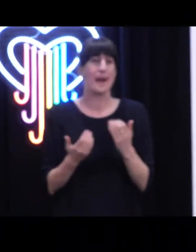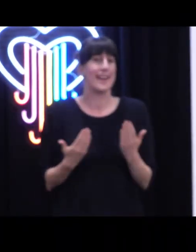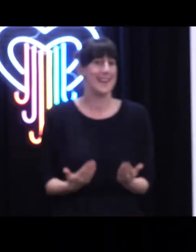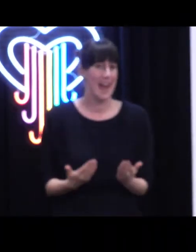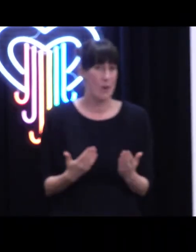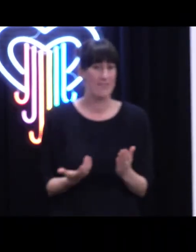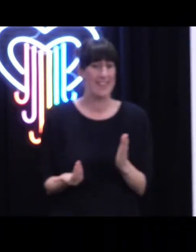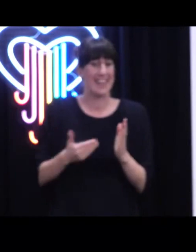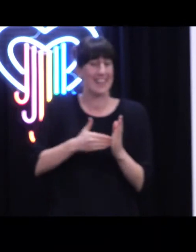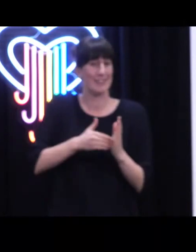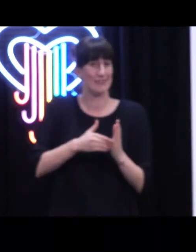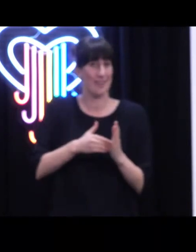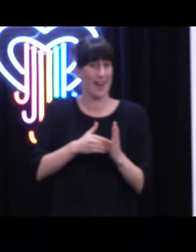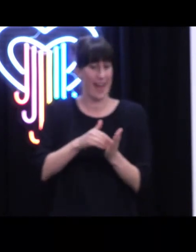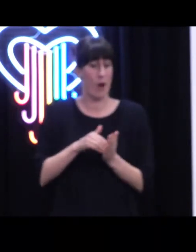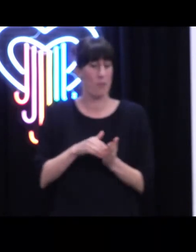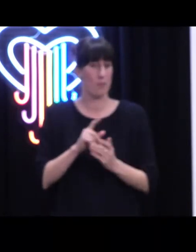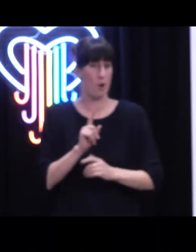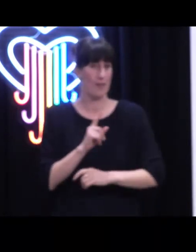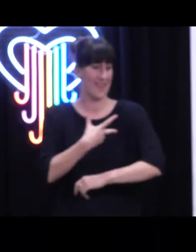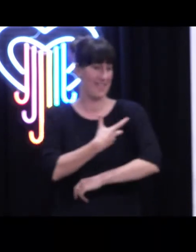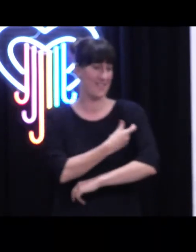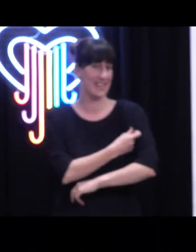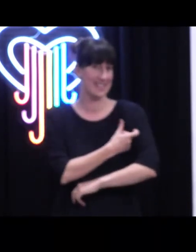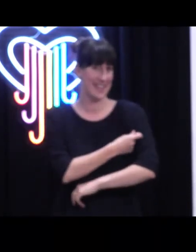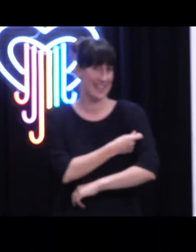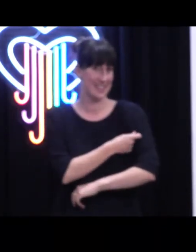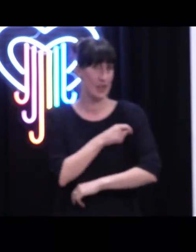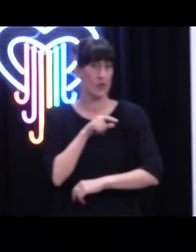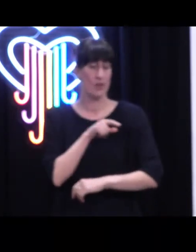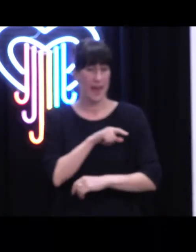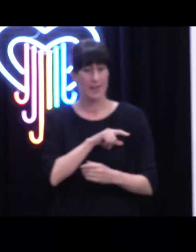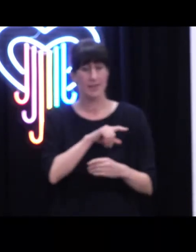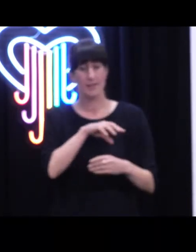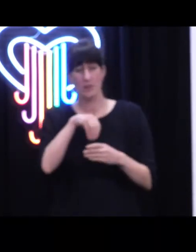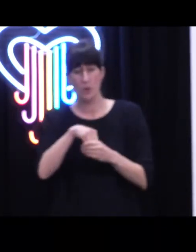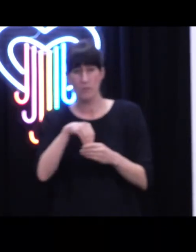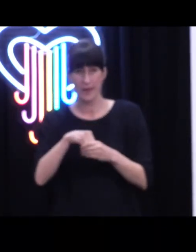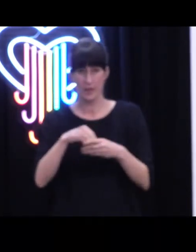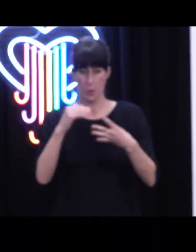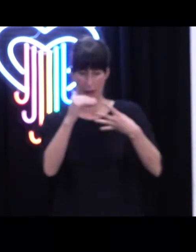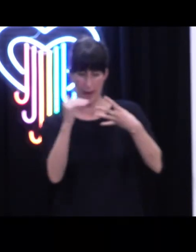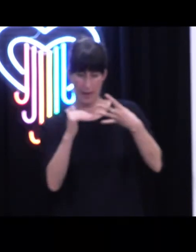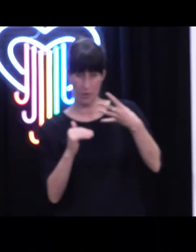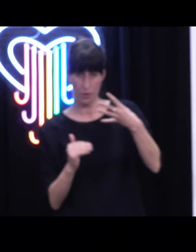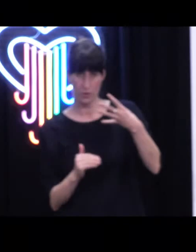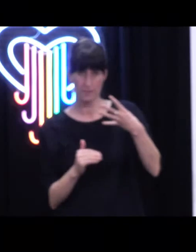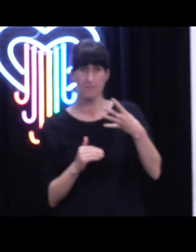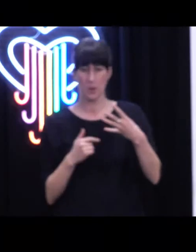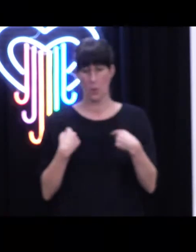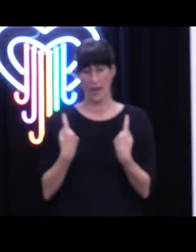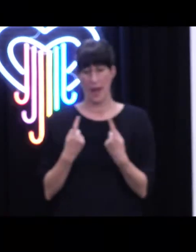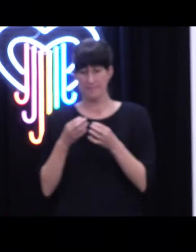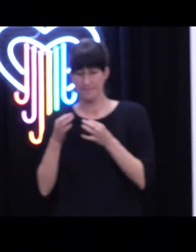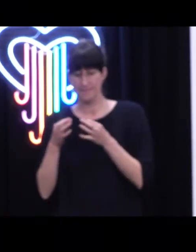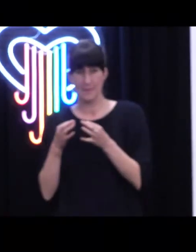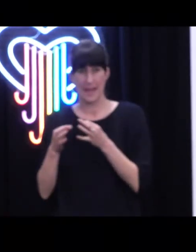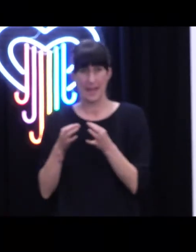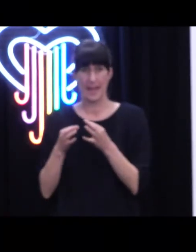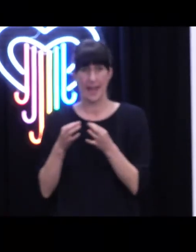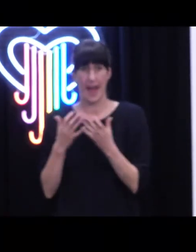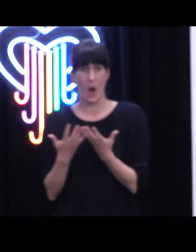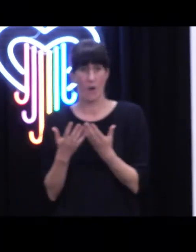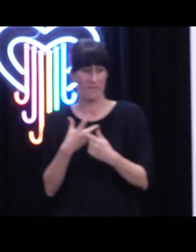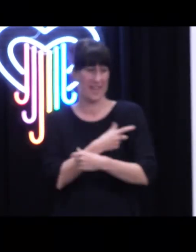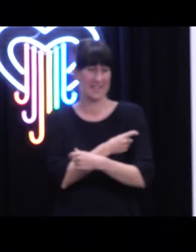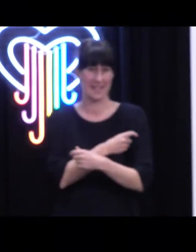toolkit, we need to integrate them into our alert level system. We're doing some thinking on this as we speak, and we'll keep you updated on that work. For